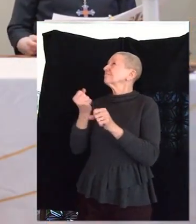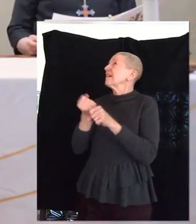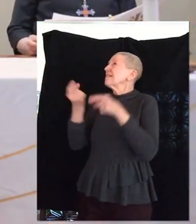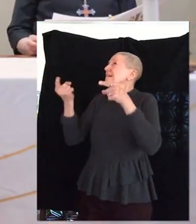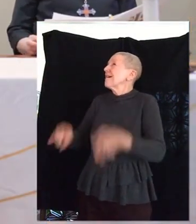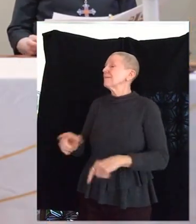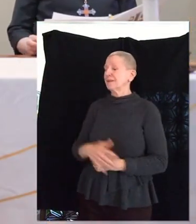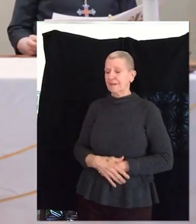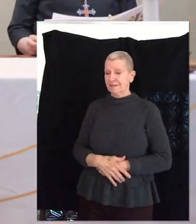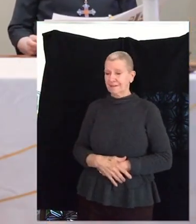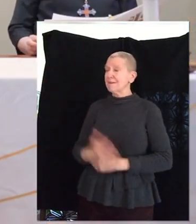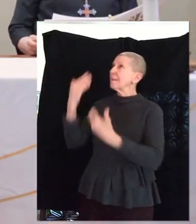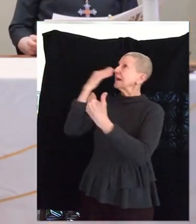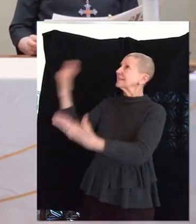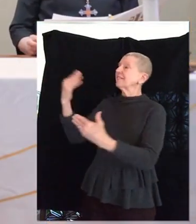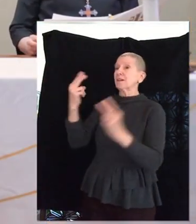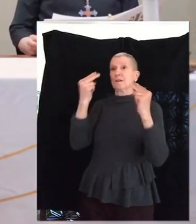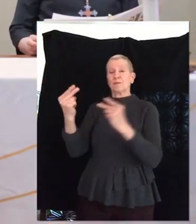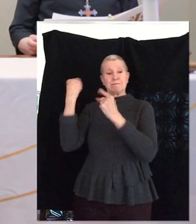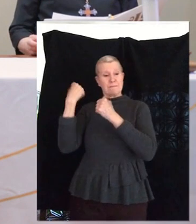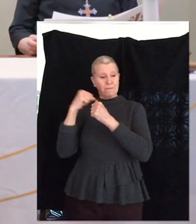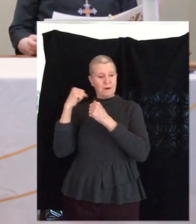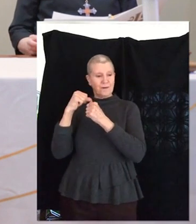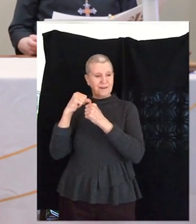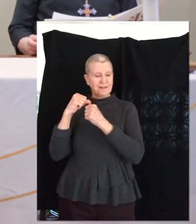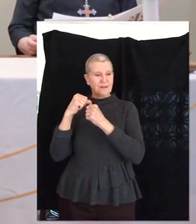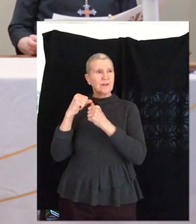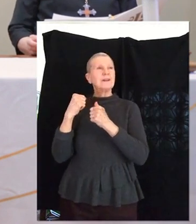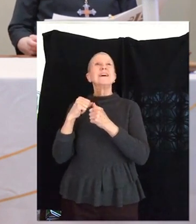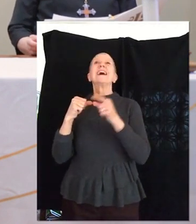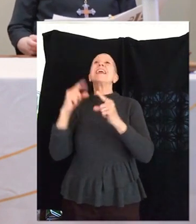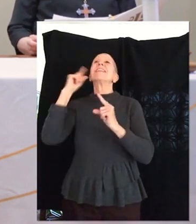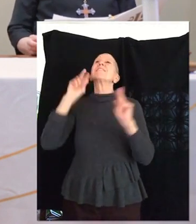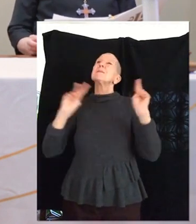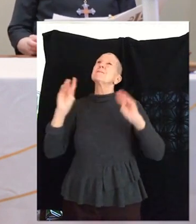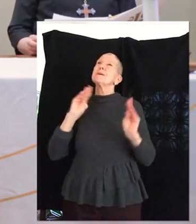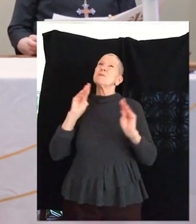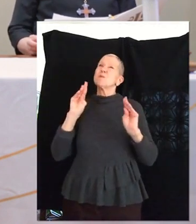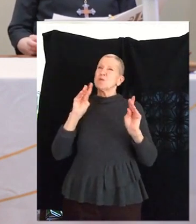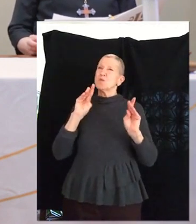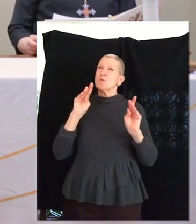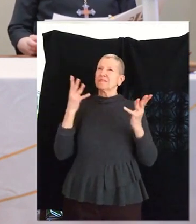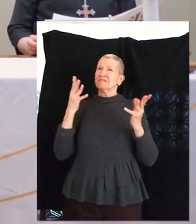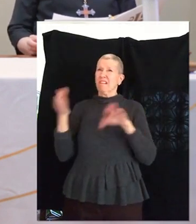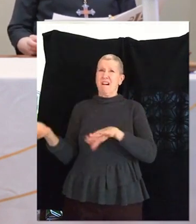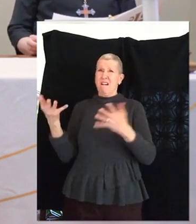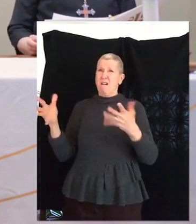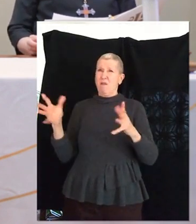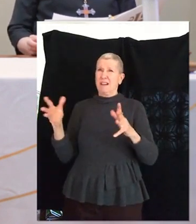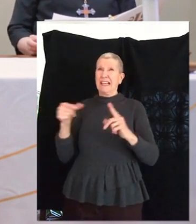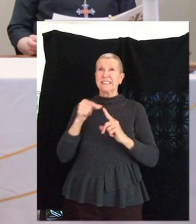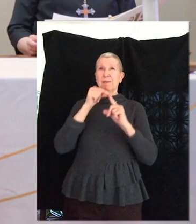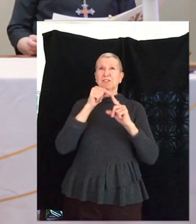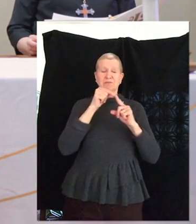and remembrance, we recall the lives of those who have gone before us, especially